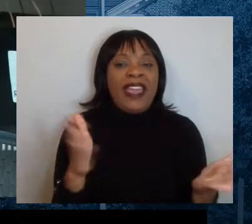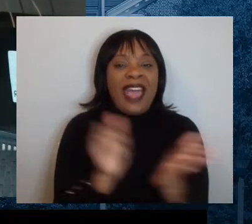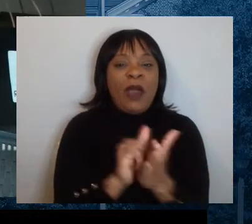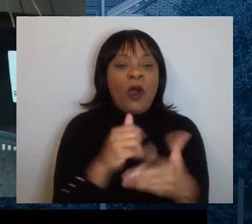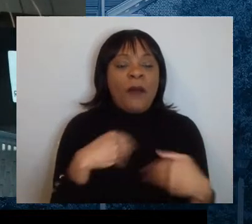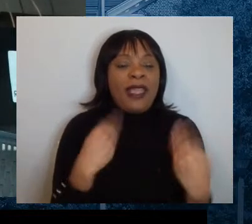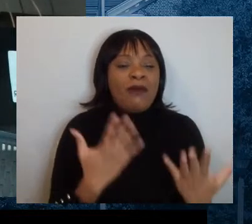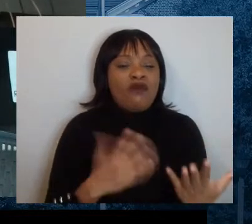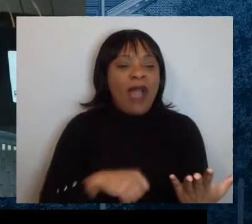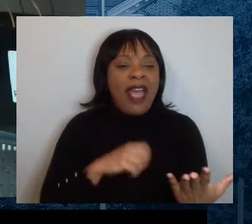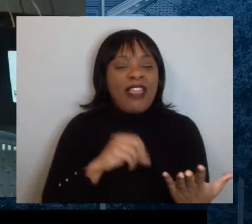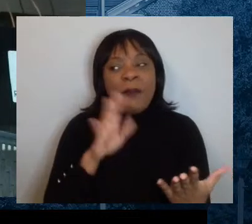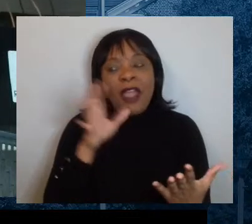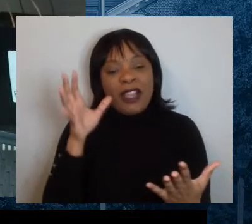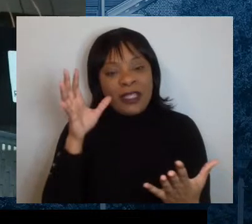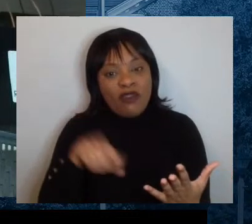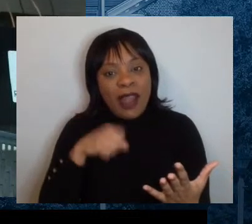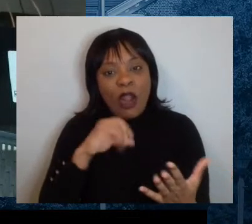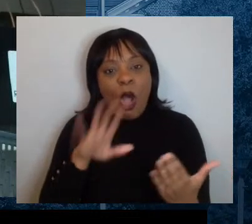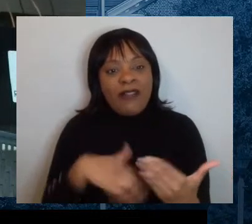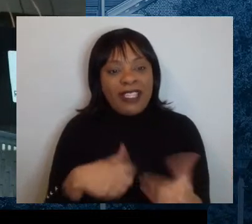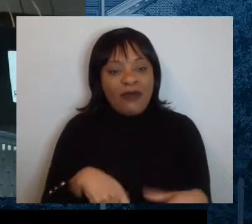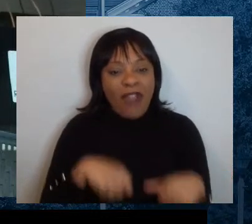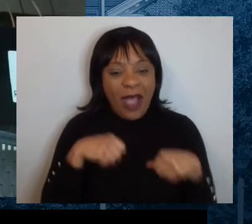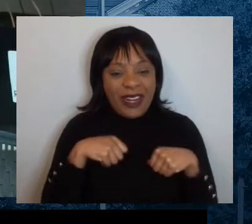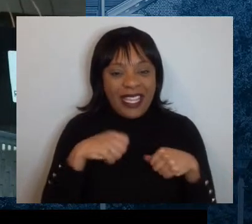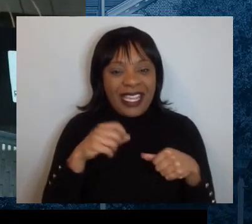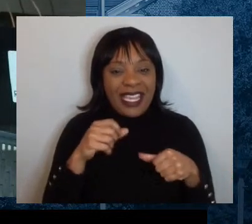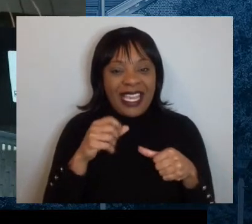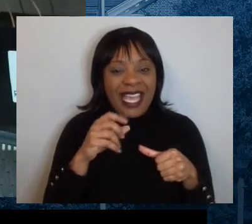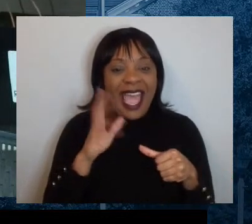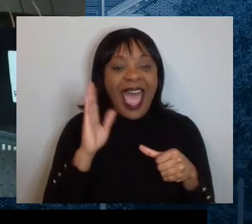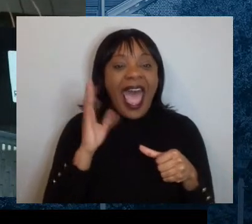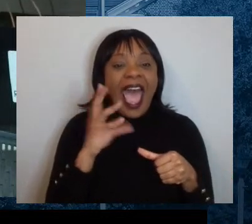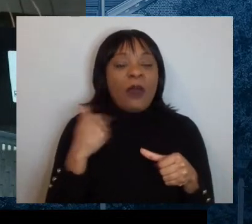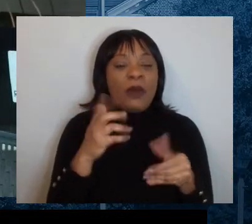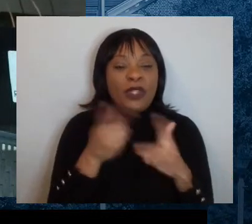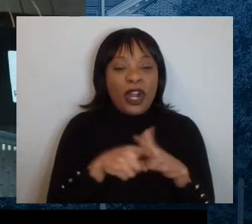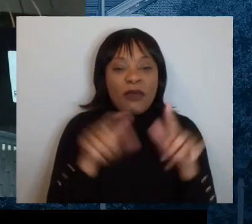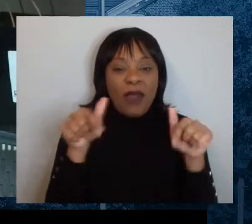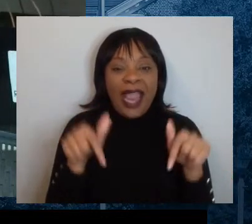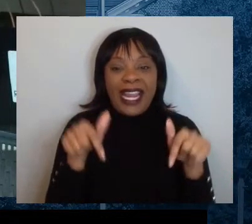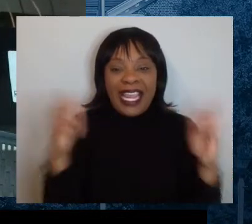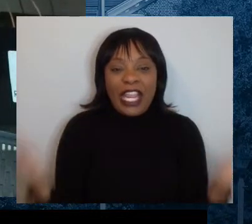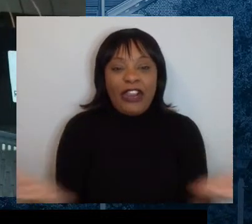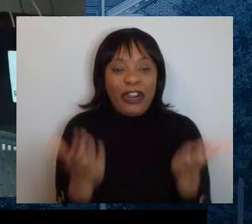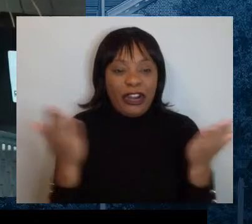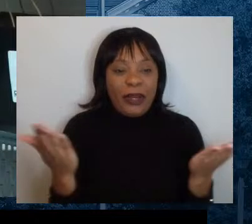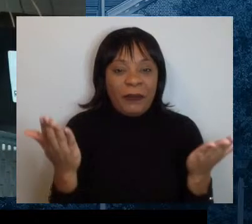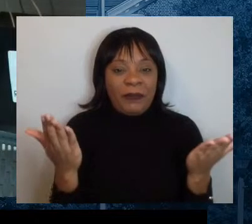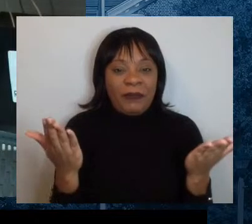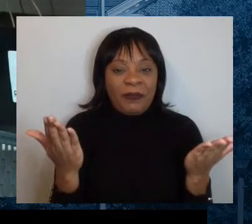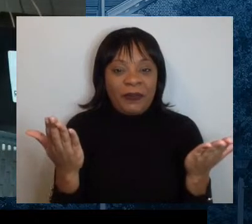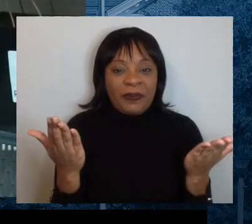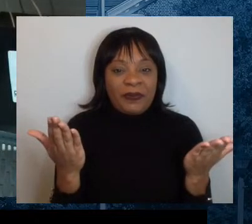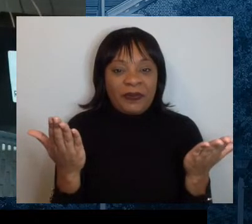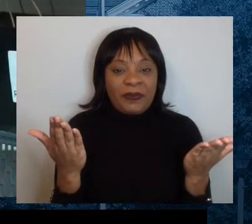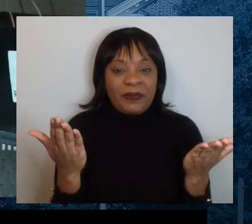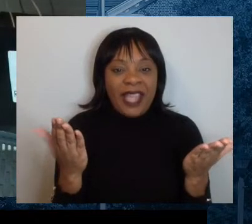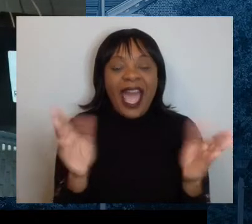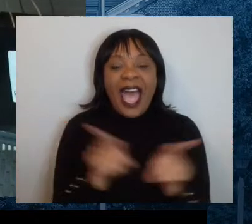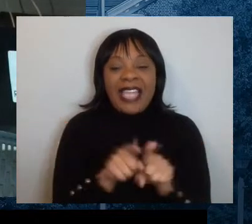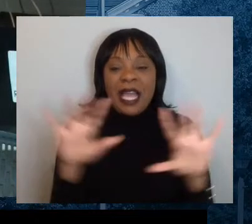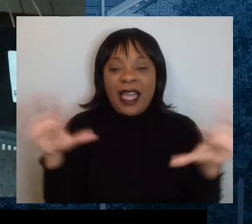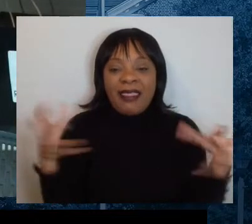proud and make all of us proud. And it will have started right here to join in a collective of effort. I want to say